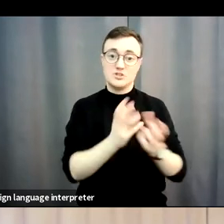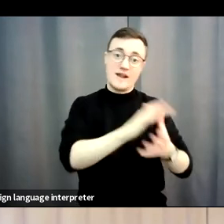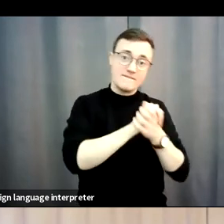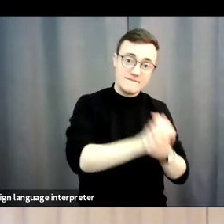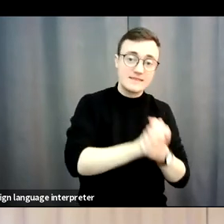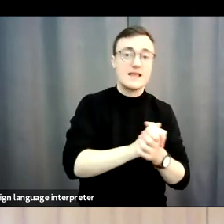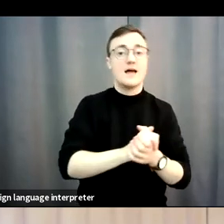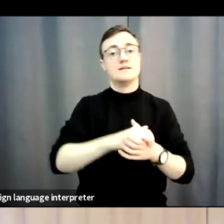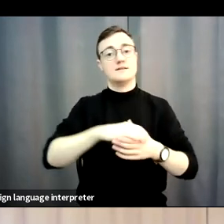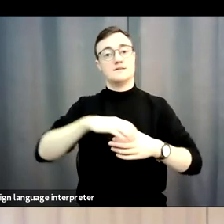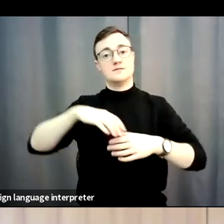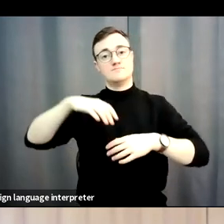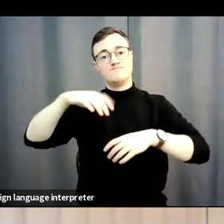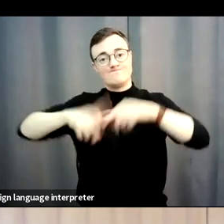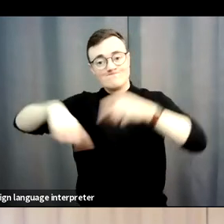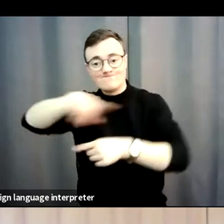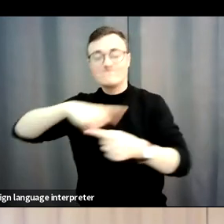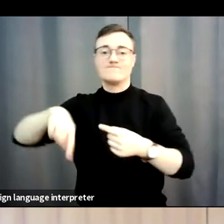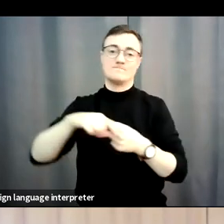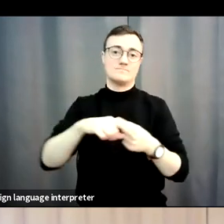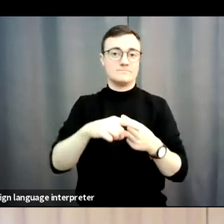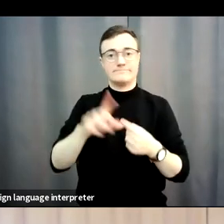peers. I quote,